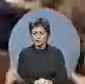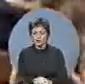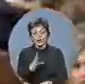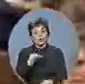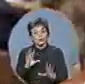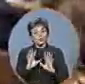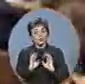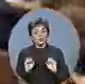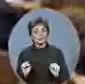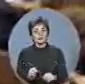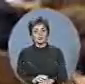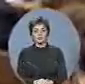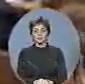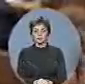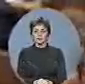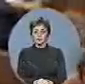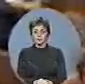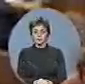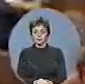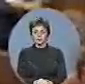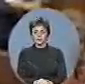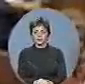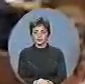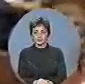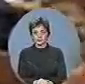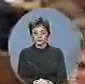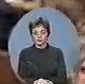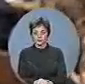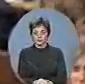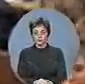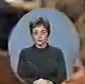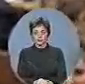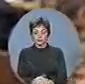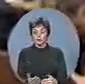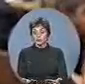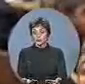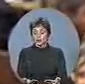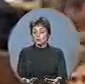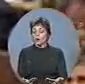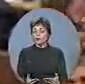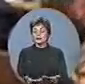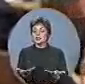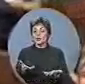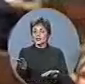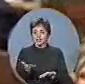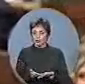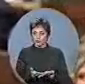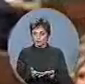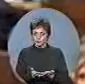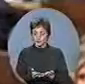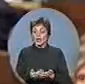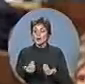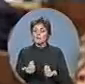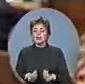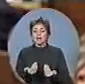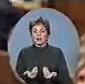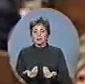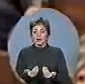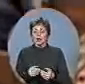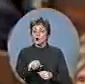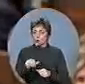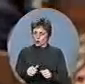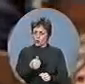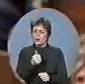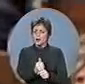fact, the facts are the following. We are putting in place a systems management system that basically,